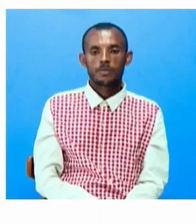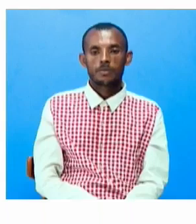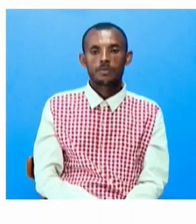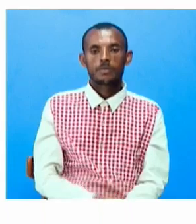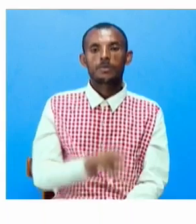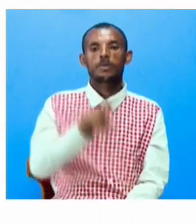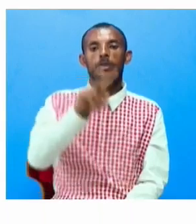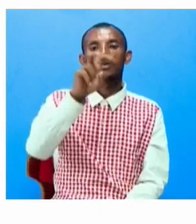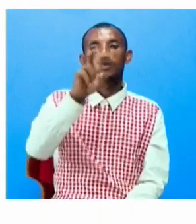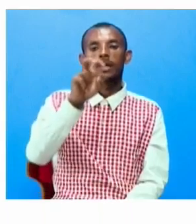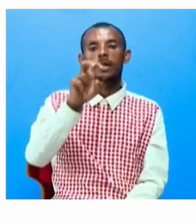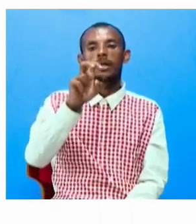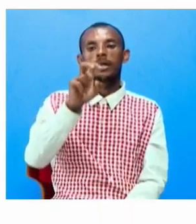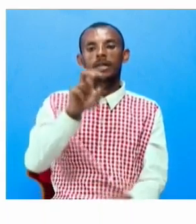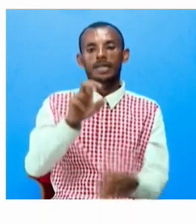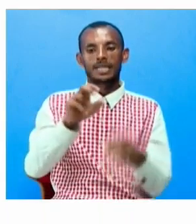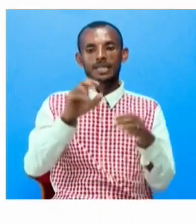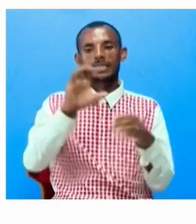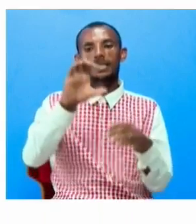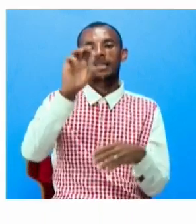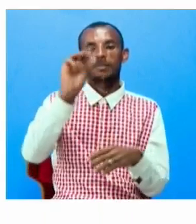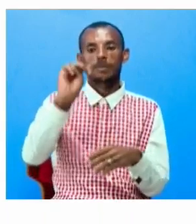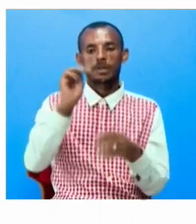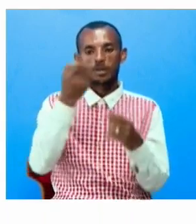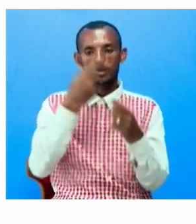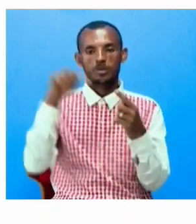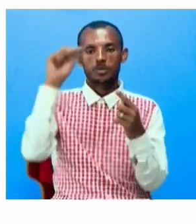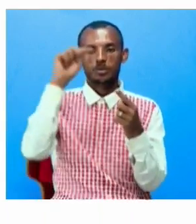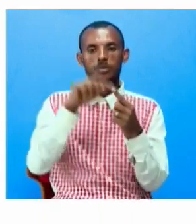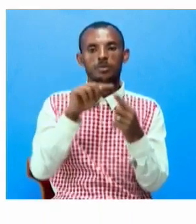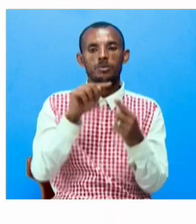20 centimeter to